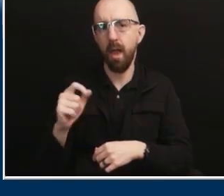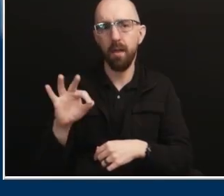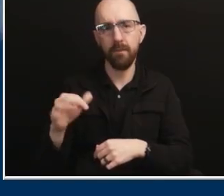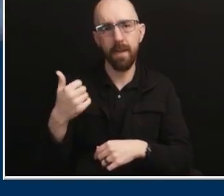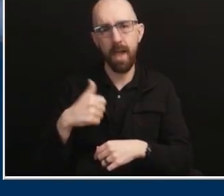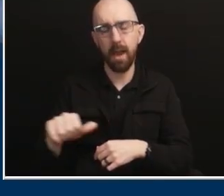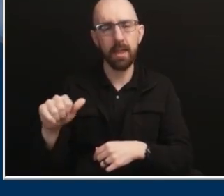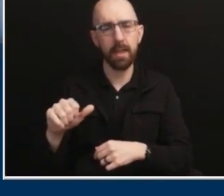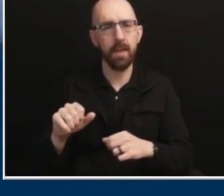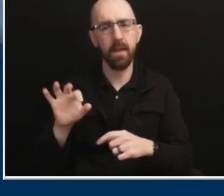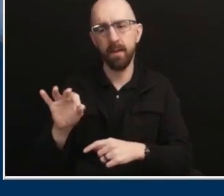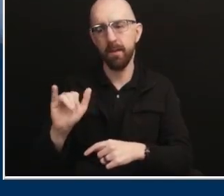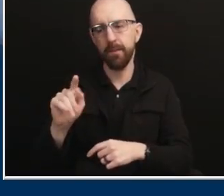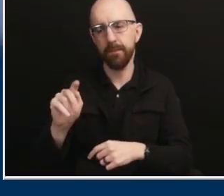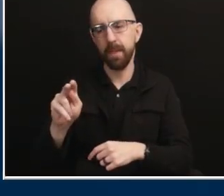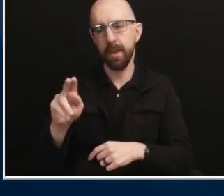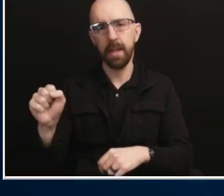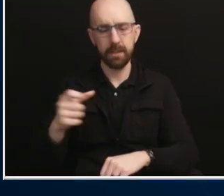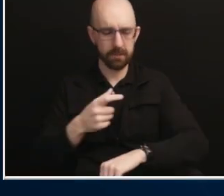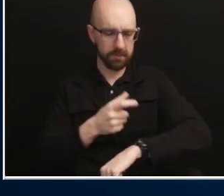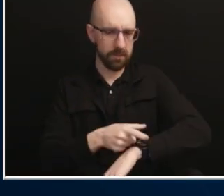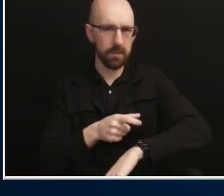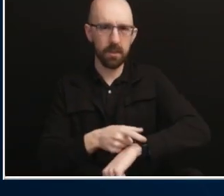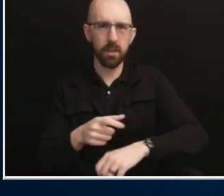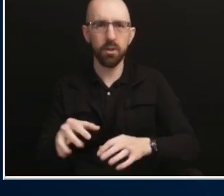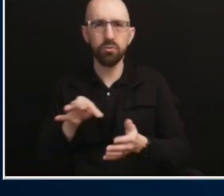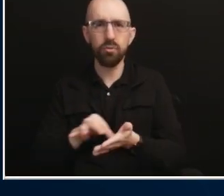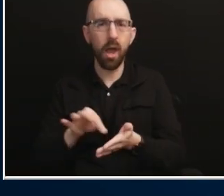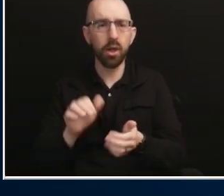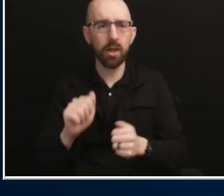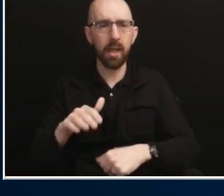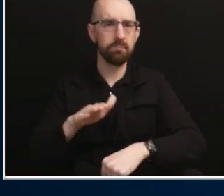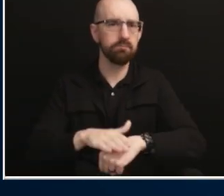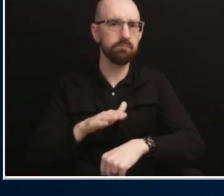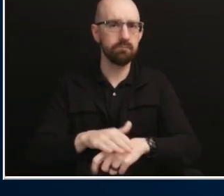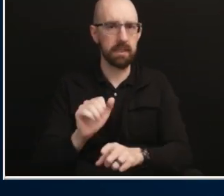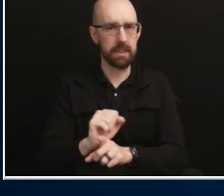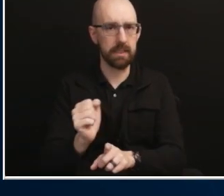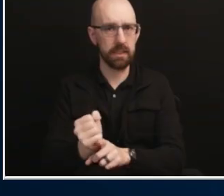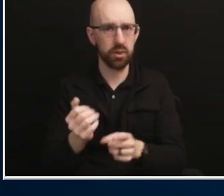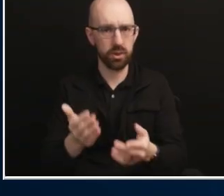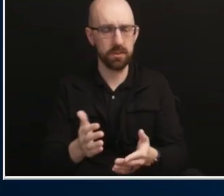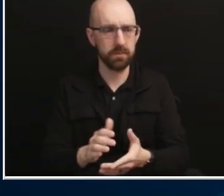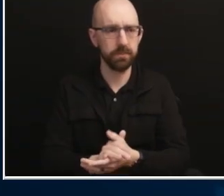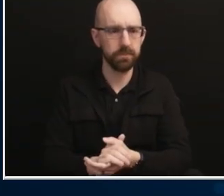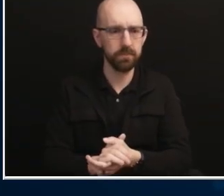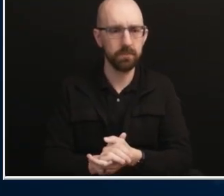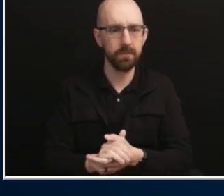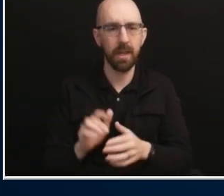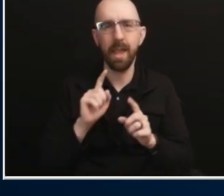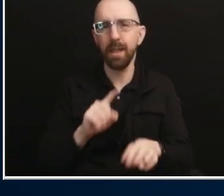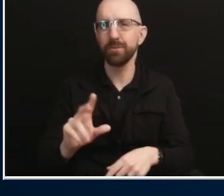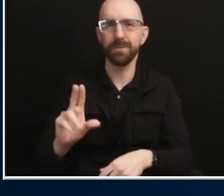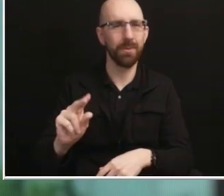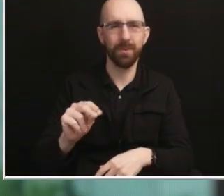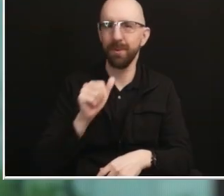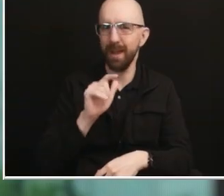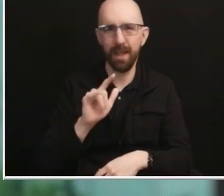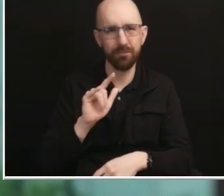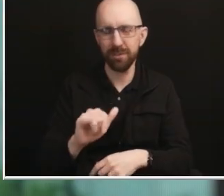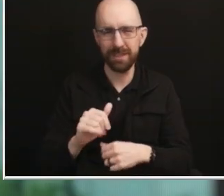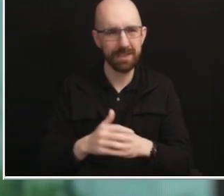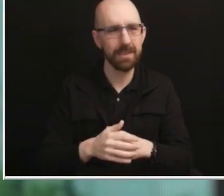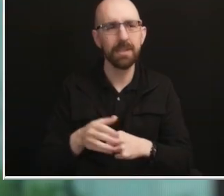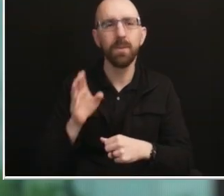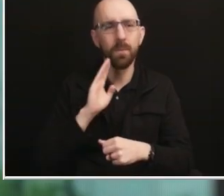trackers, Dr. Hughes-Thompson, can help alert you to this condition. The answer is no, not really. It is going to be your